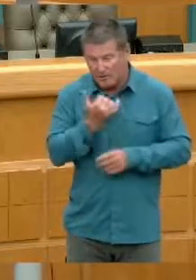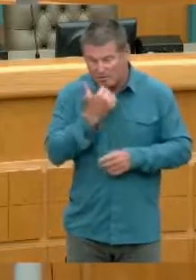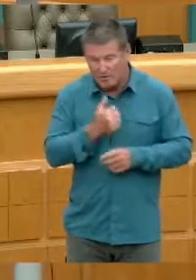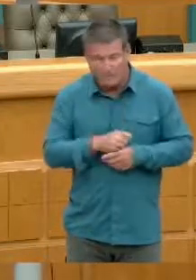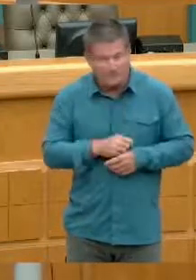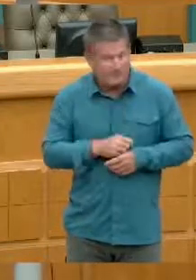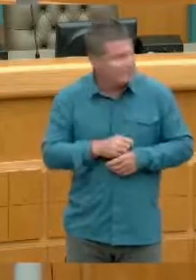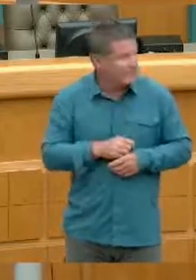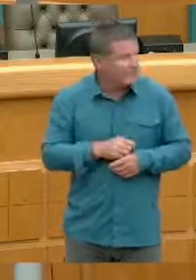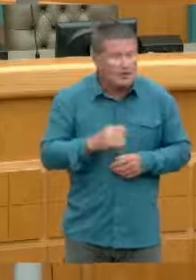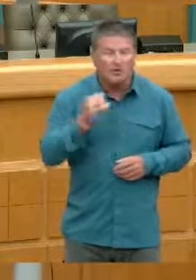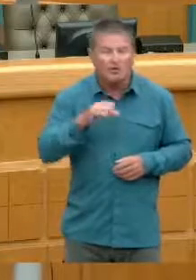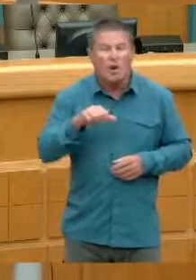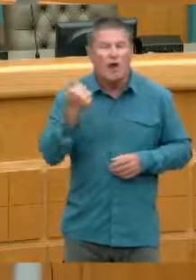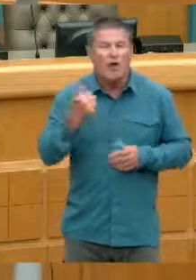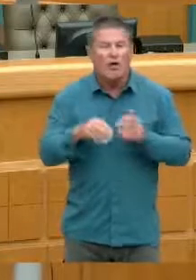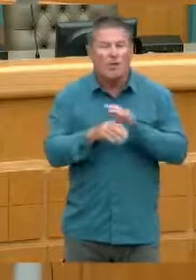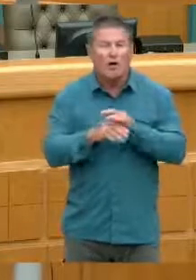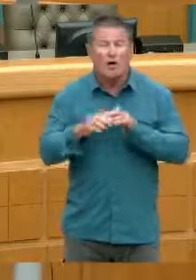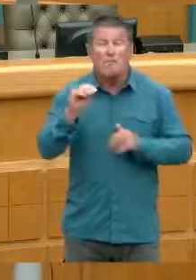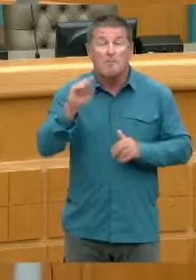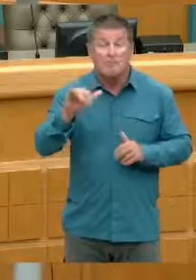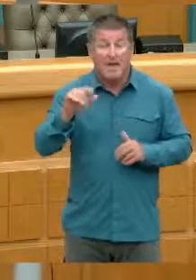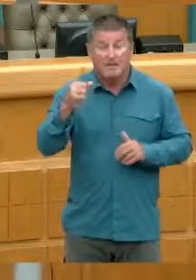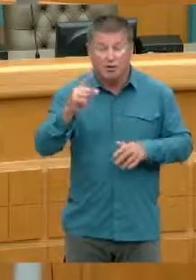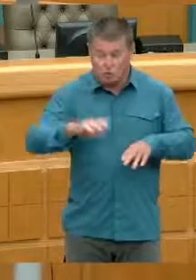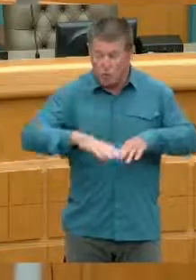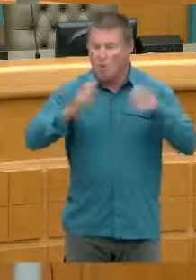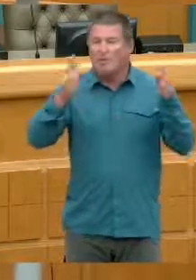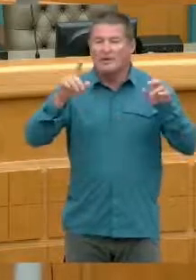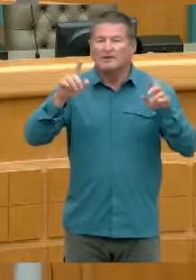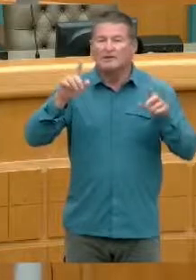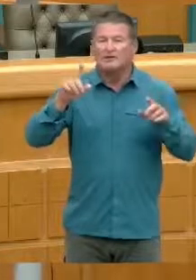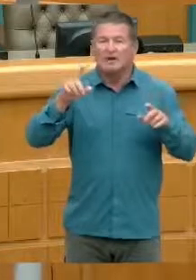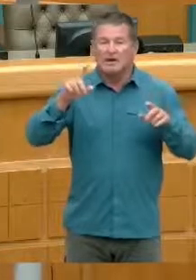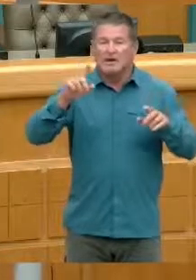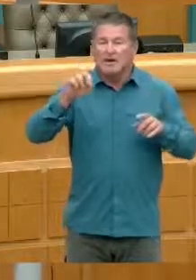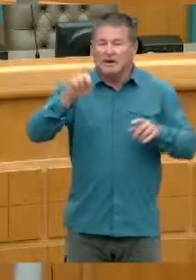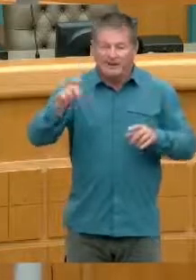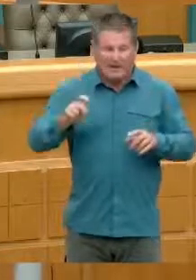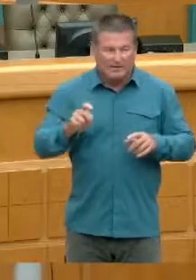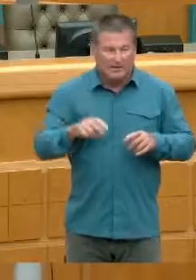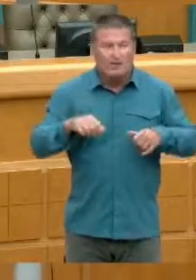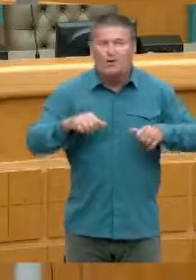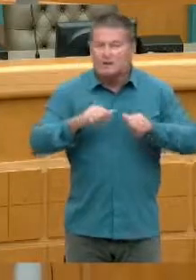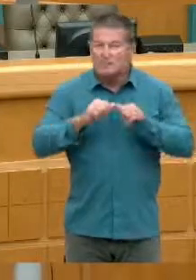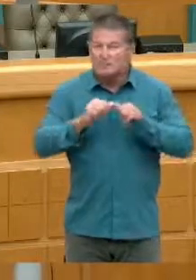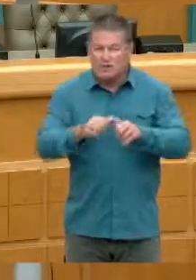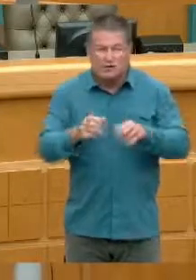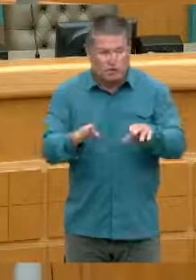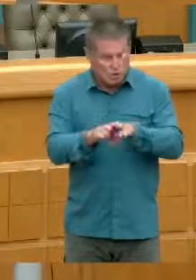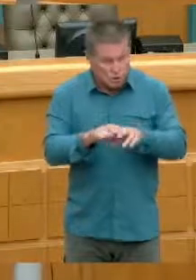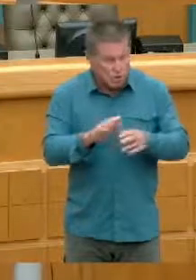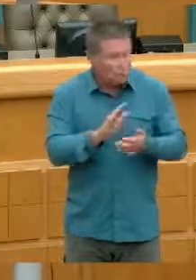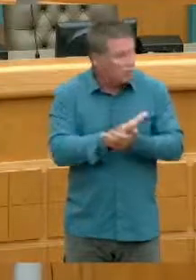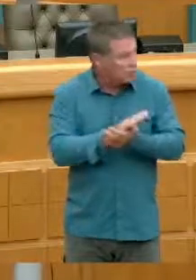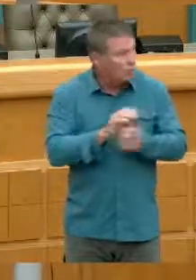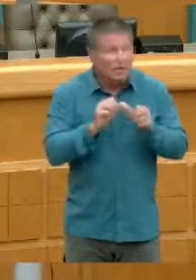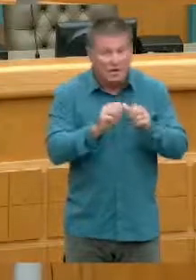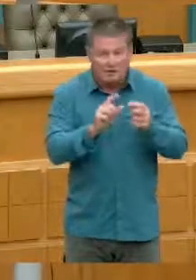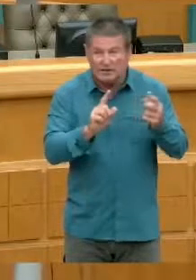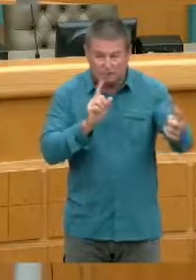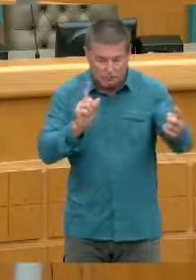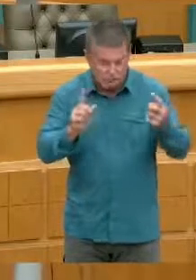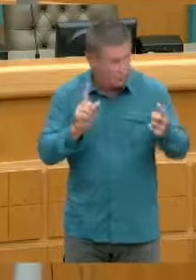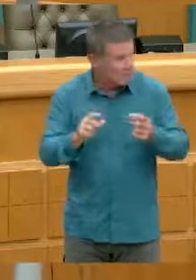open up Texas completely on May 1st, but continue to social distance, continue closing schools, continue to isolate when